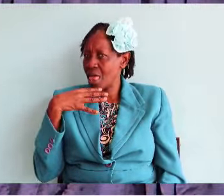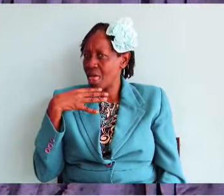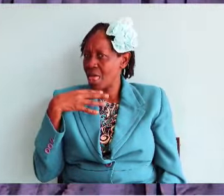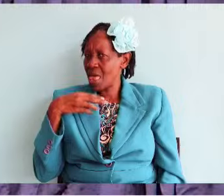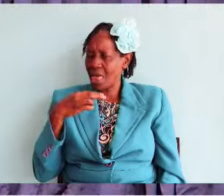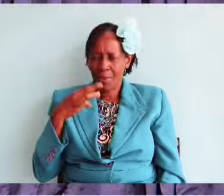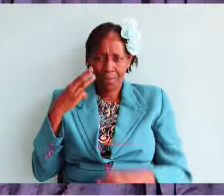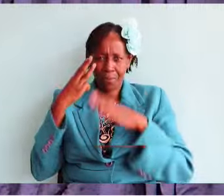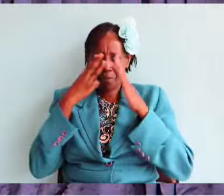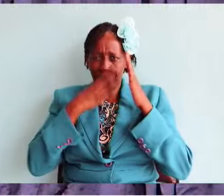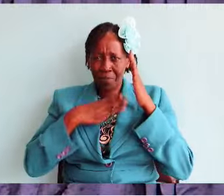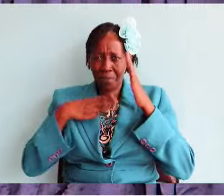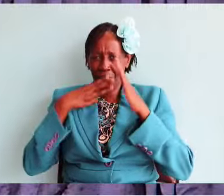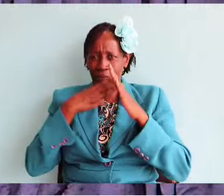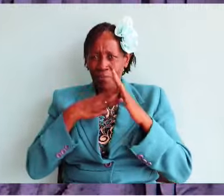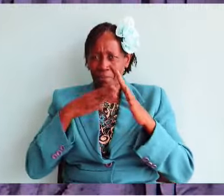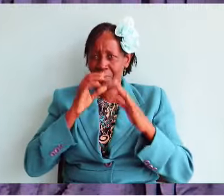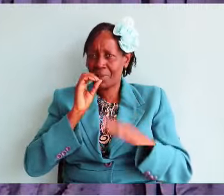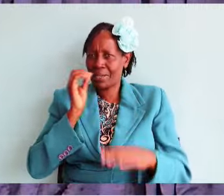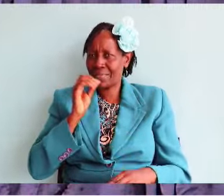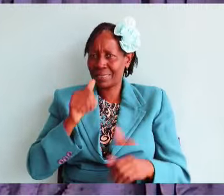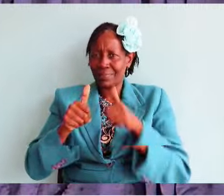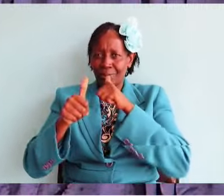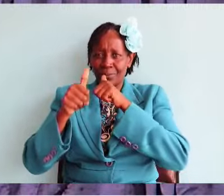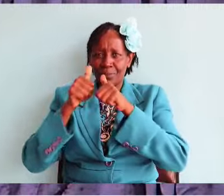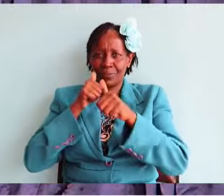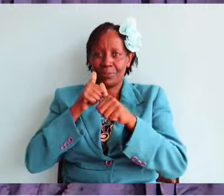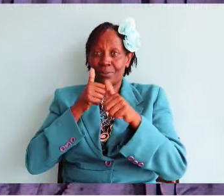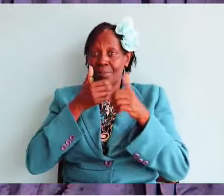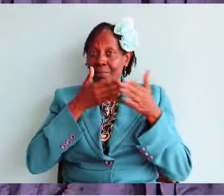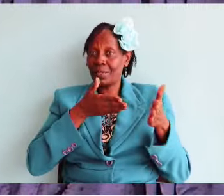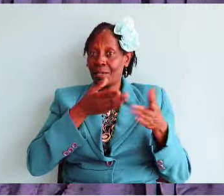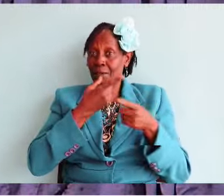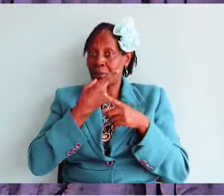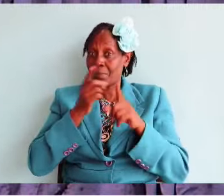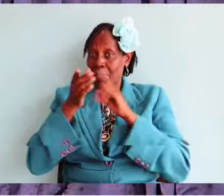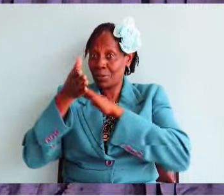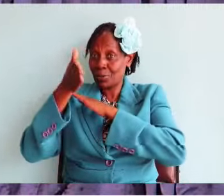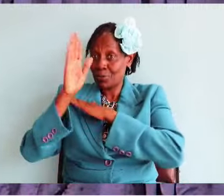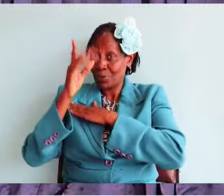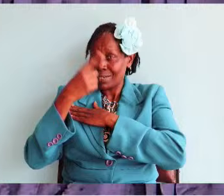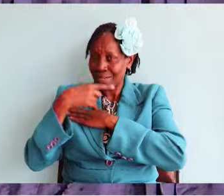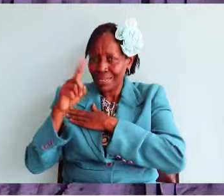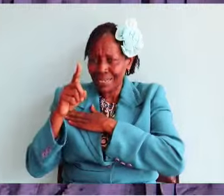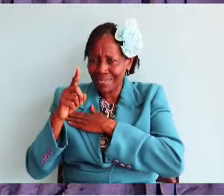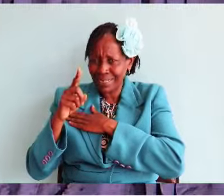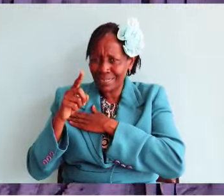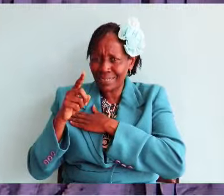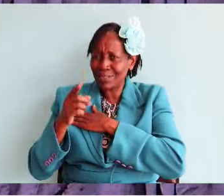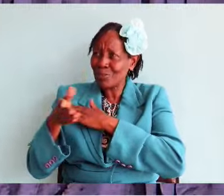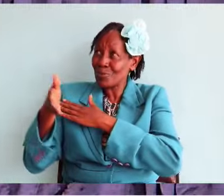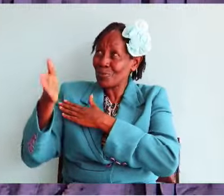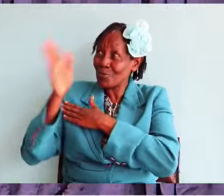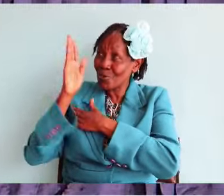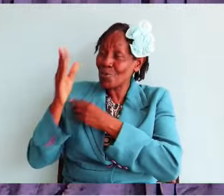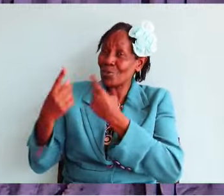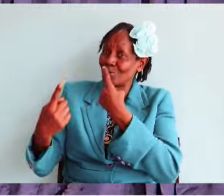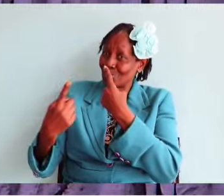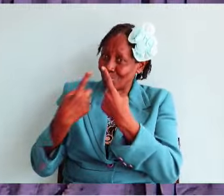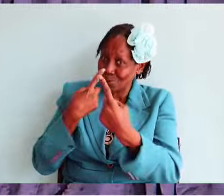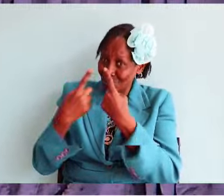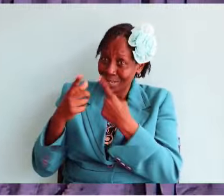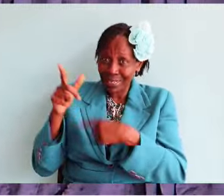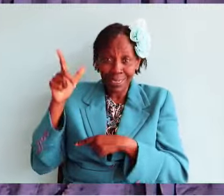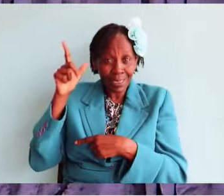go. He was refusing. And God is like, I am the one talking. Listen to me and